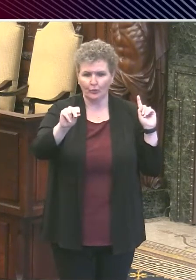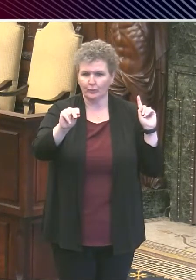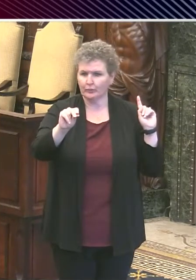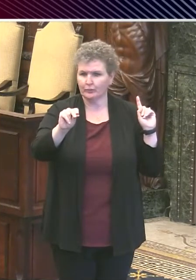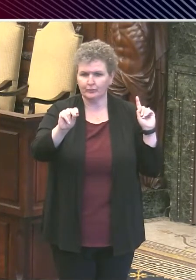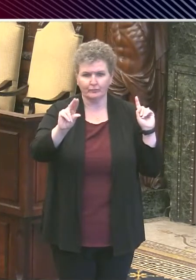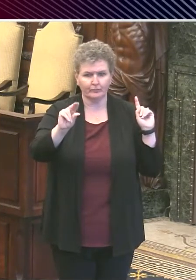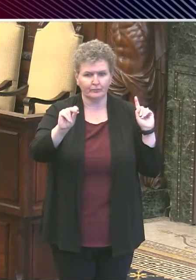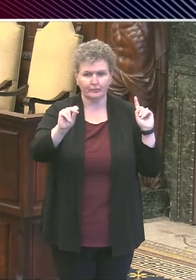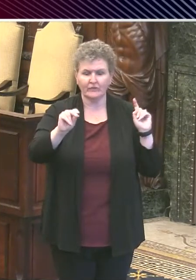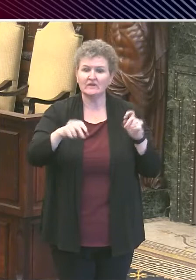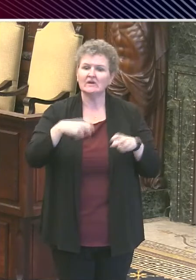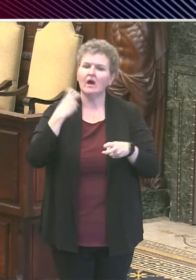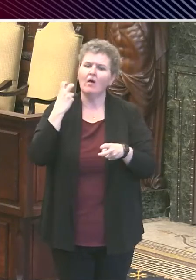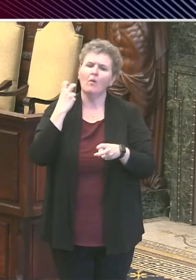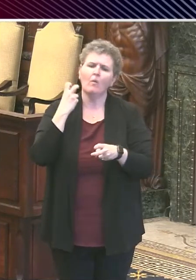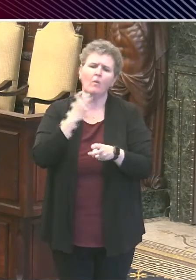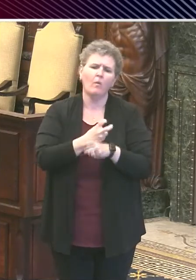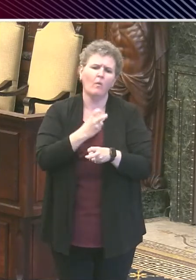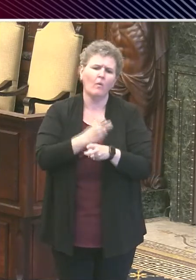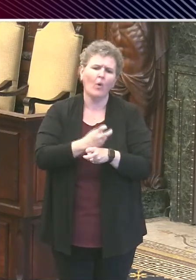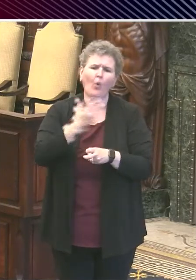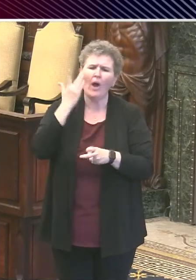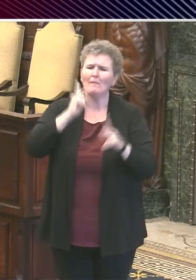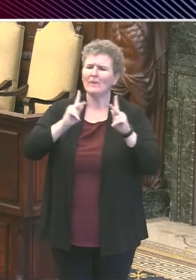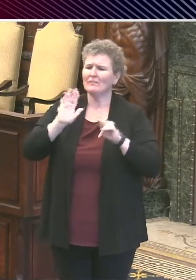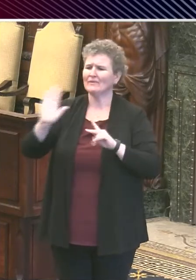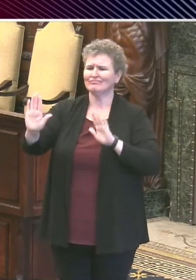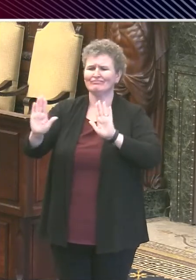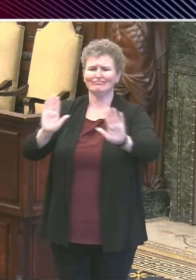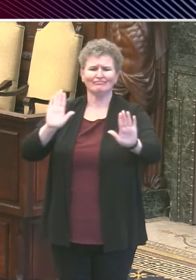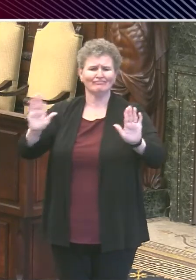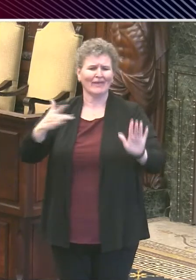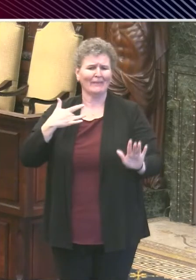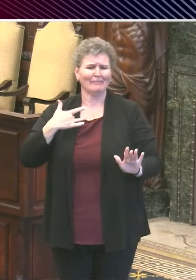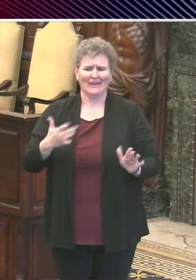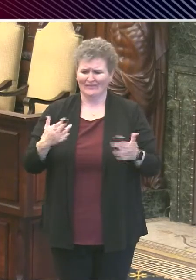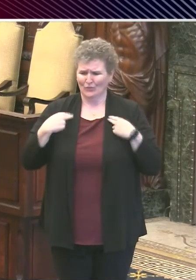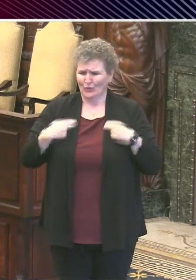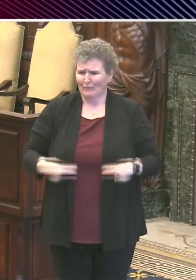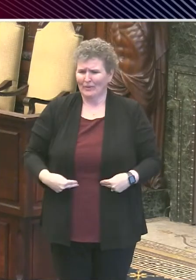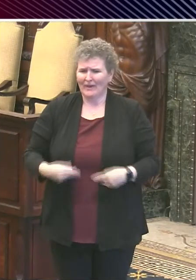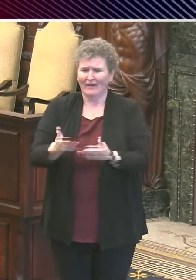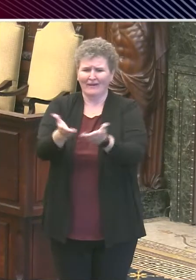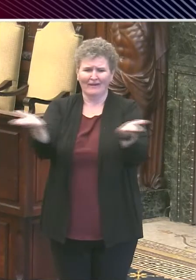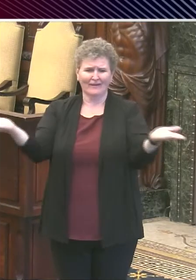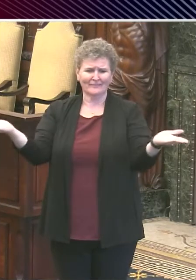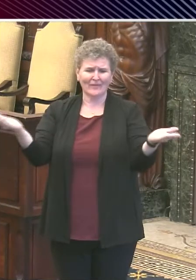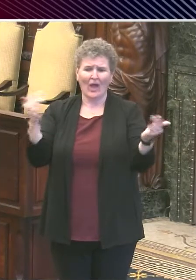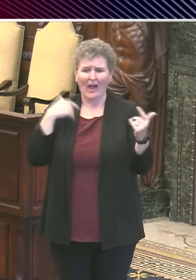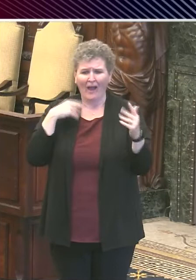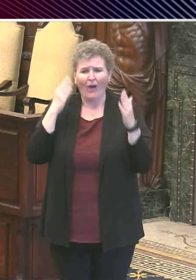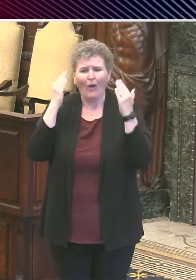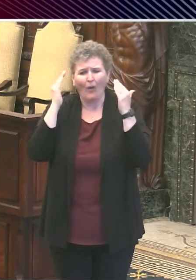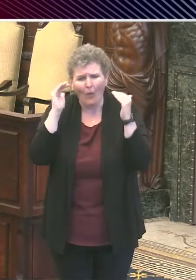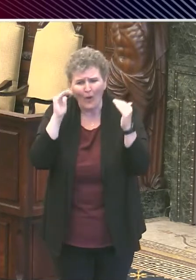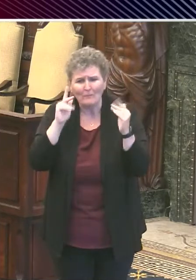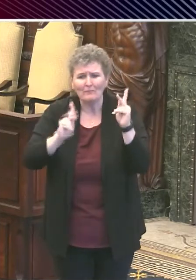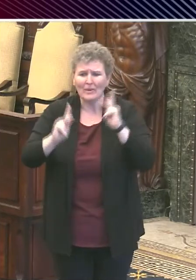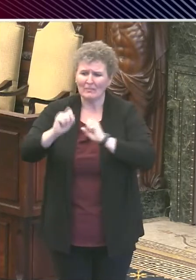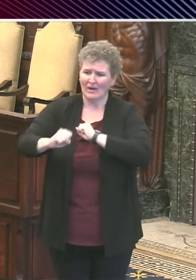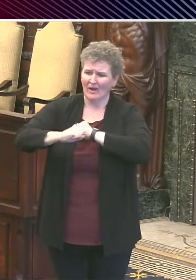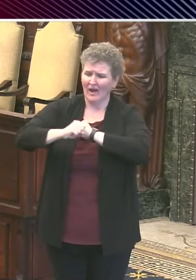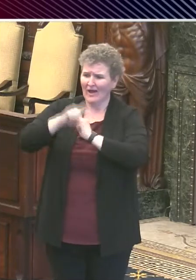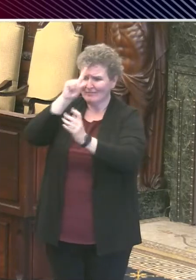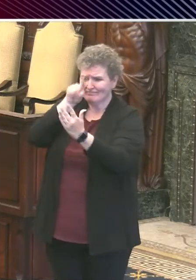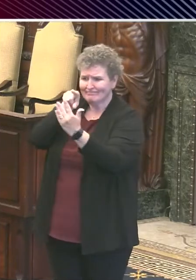people's human nature. We're hoping the campaign will continue to drive home the efficacy of wearing masks and why